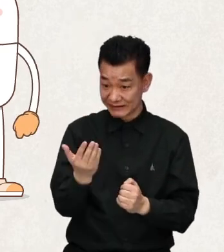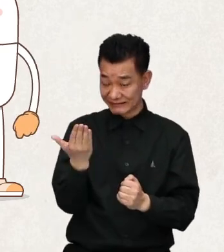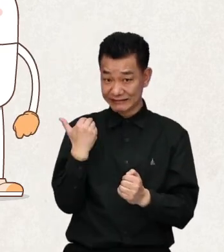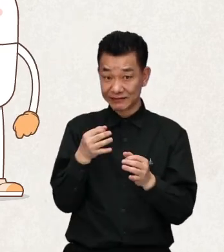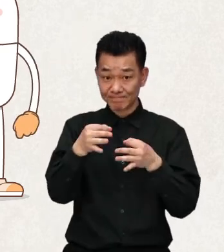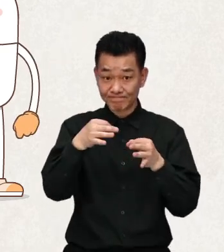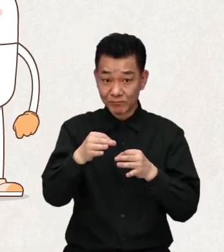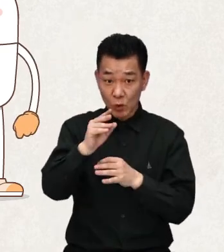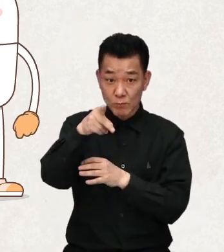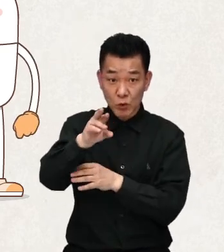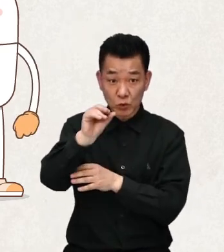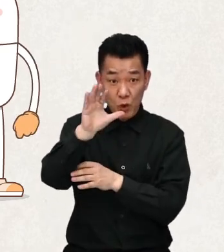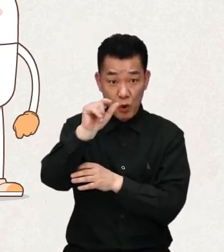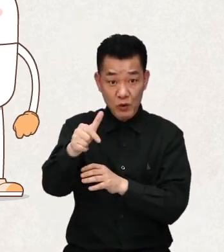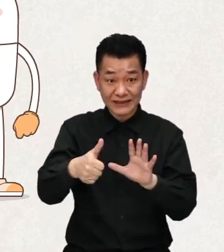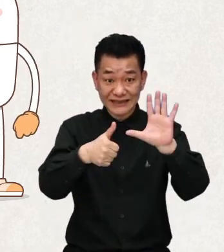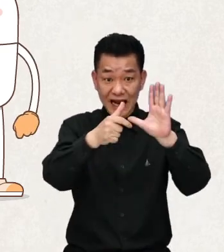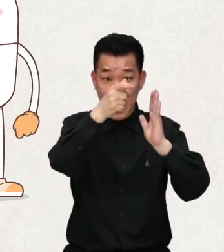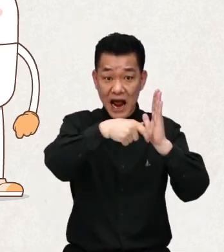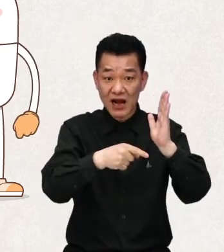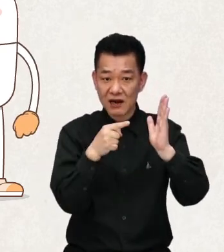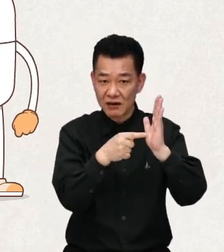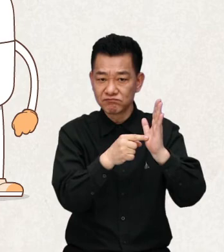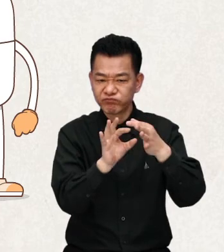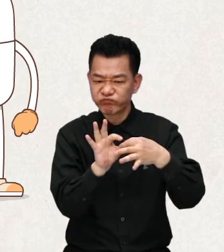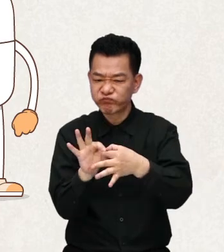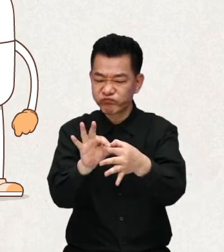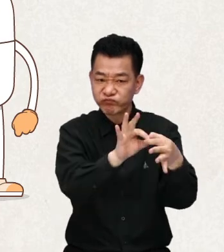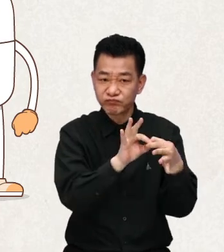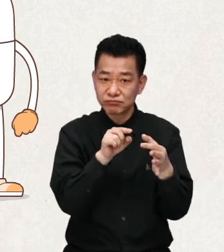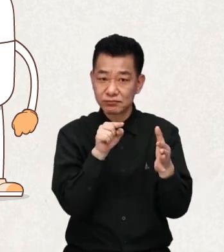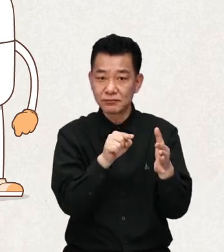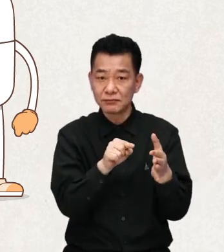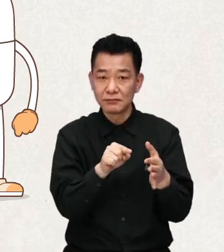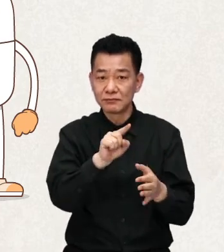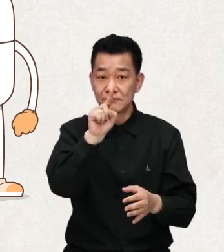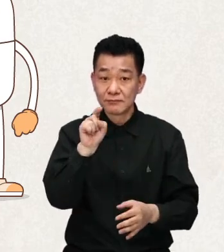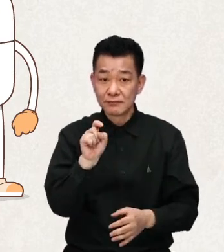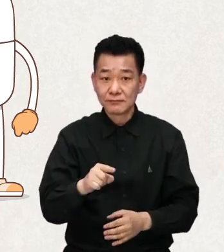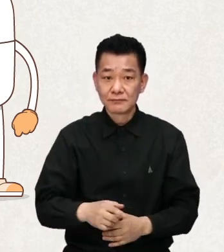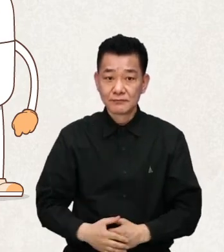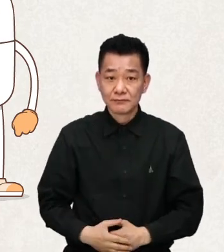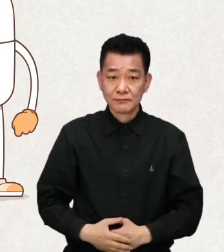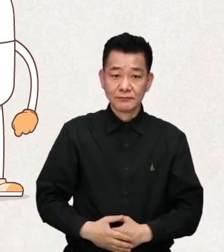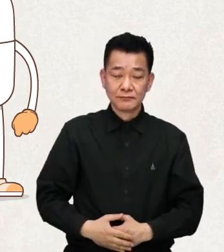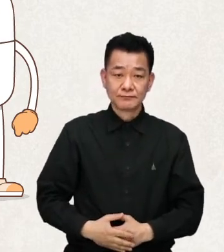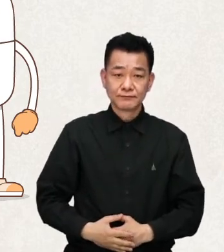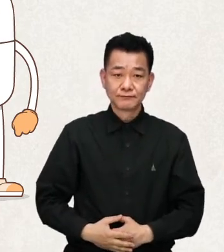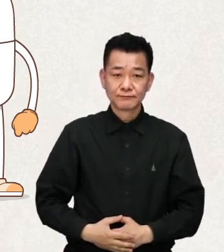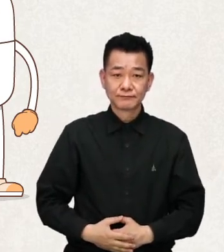mentioned earlier that it has something to do with the Article 6 of the optional protocol, didn't you?